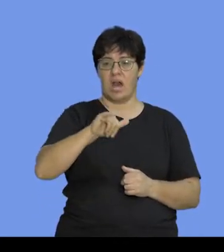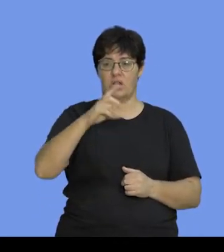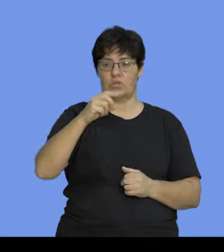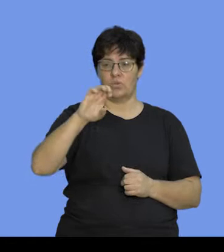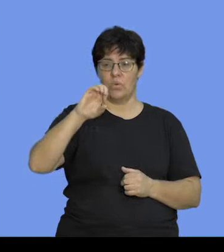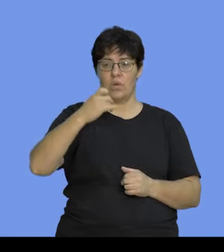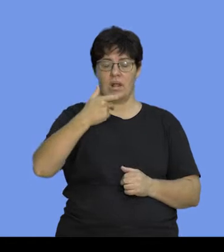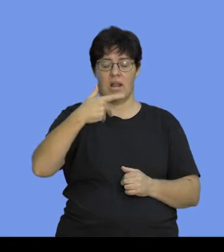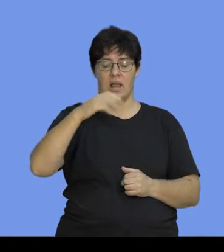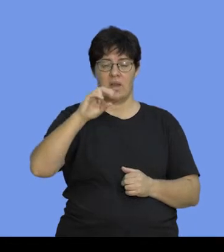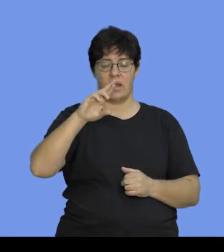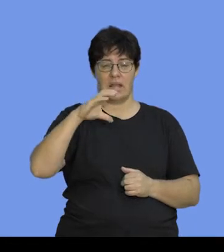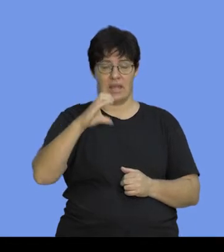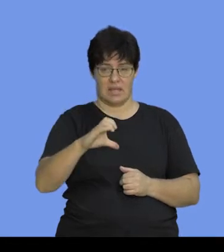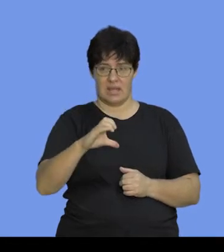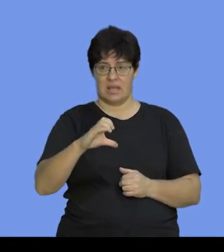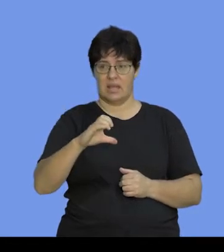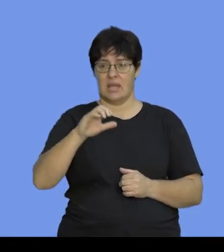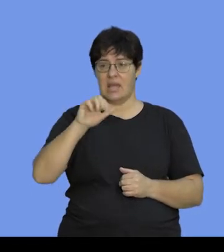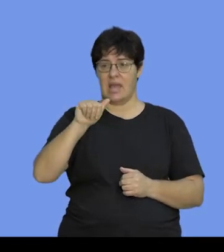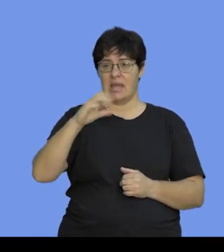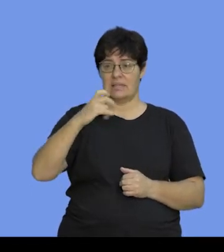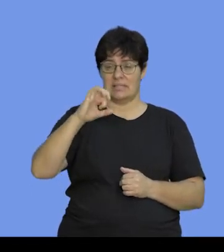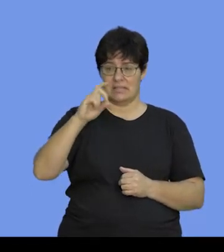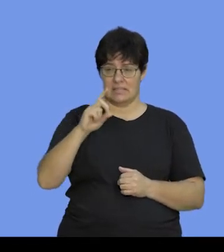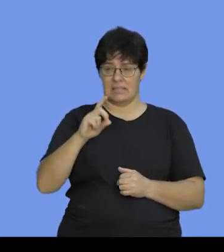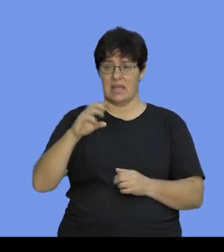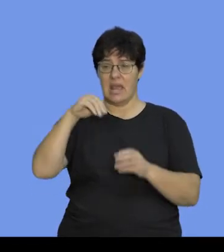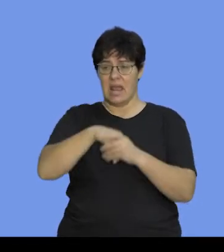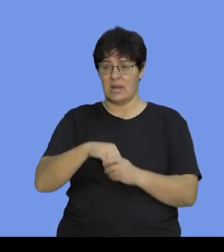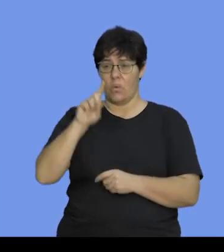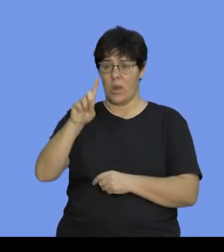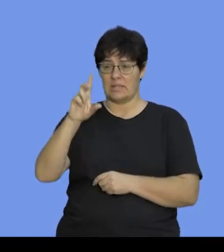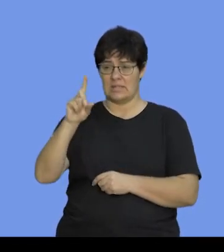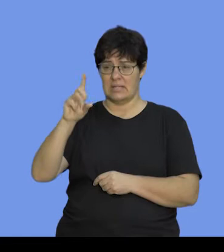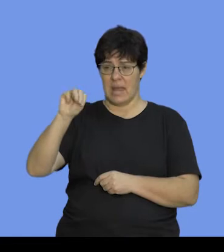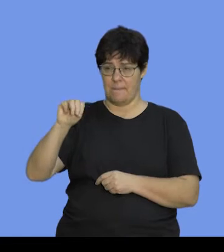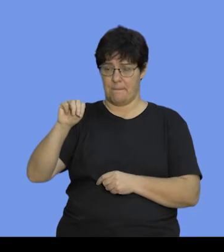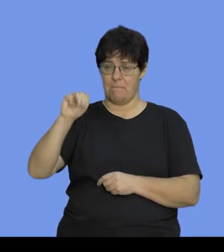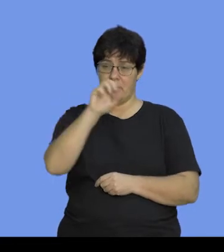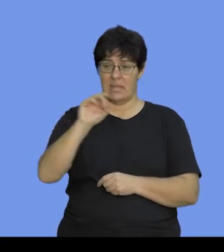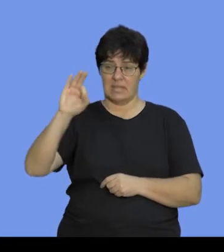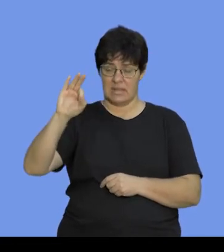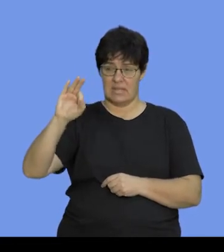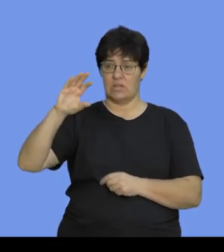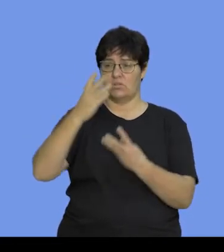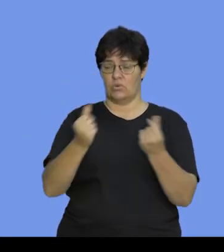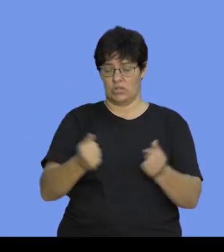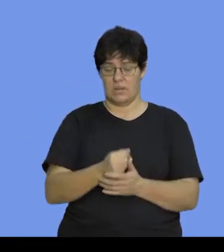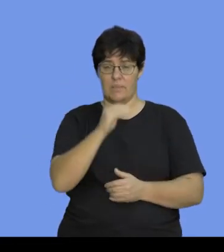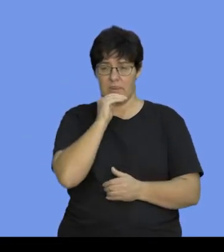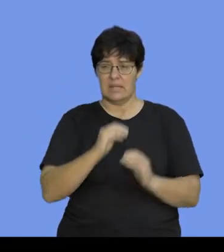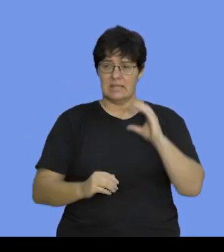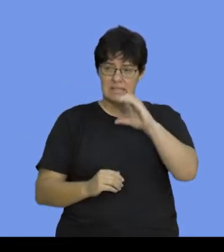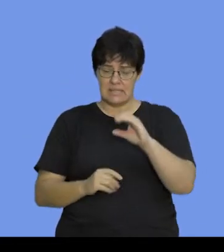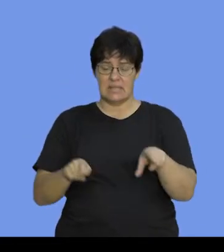decimeter. Now, what does this mean? It says concentration is equals to number, which is the moles, okay, divided by